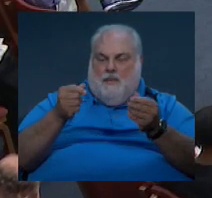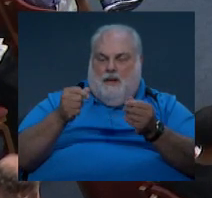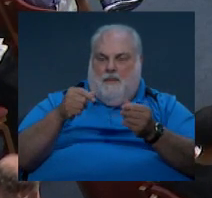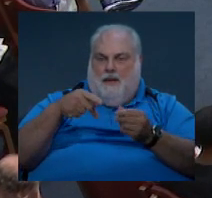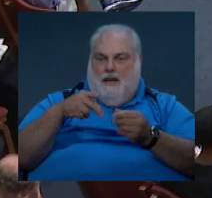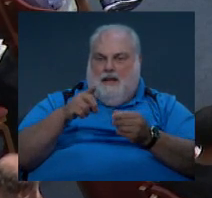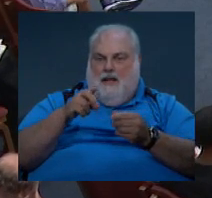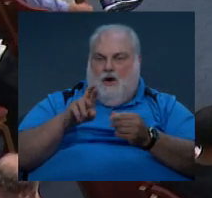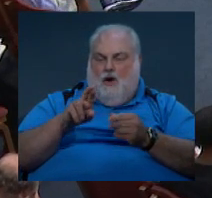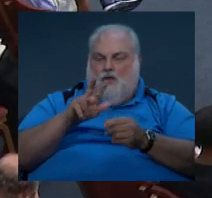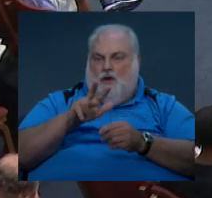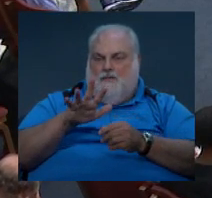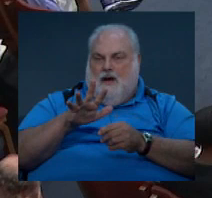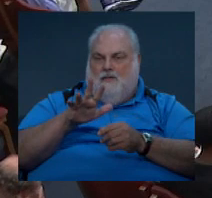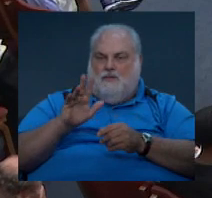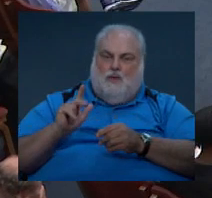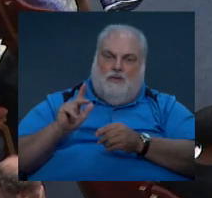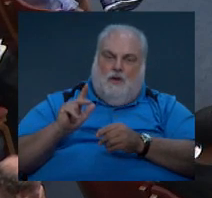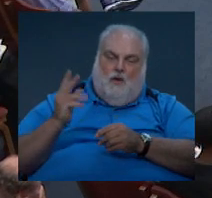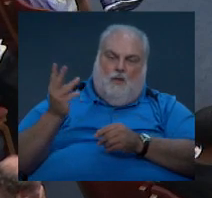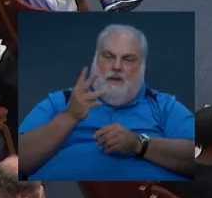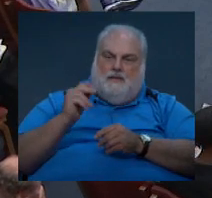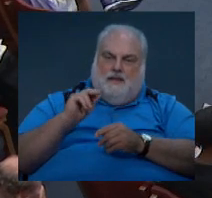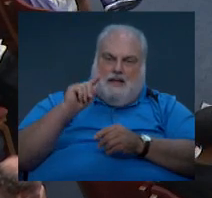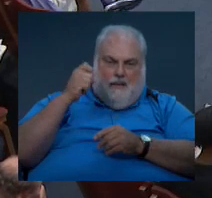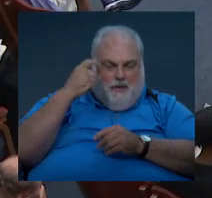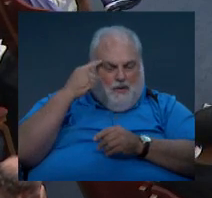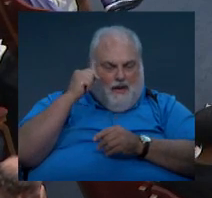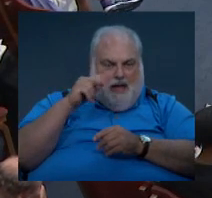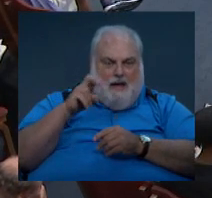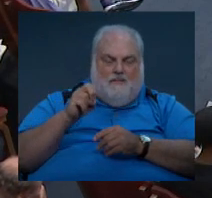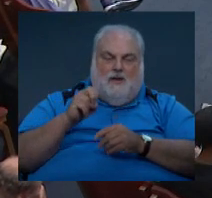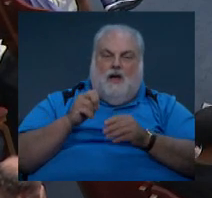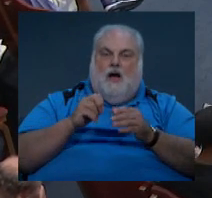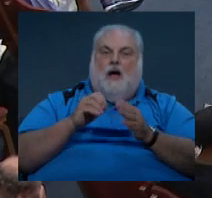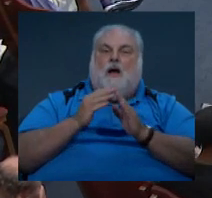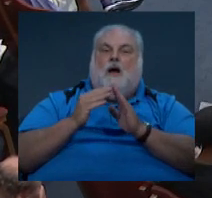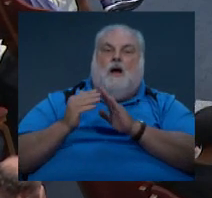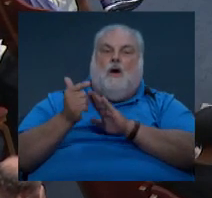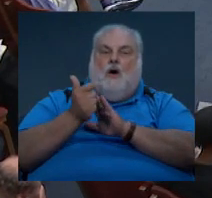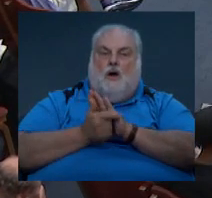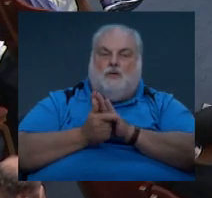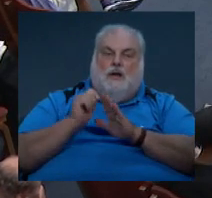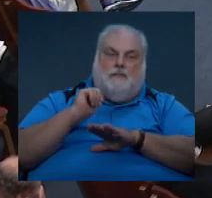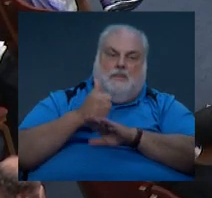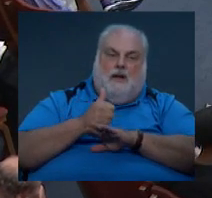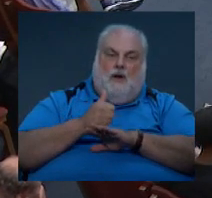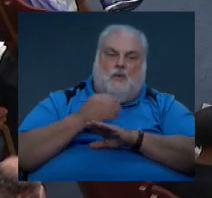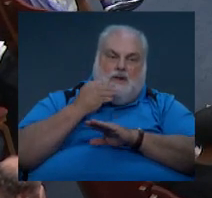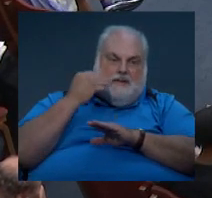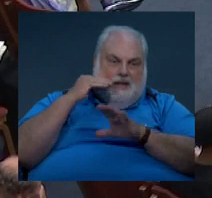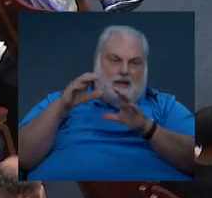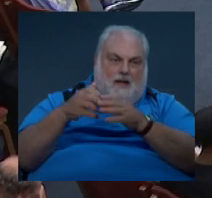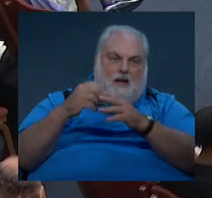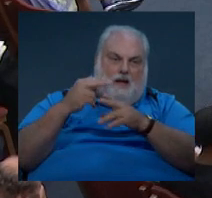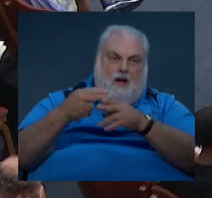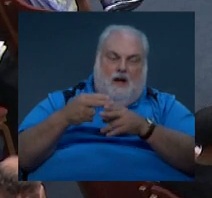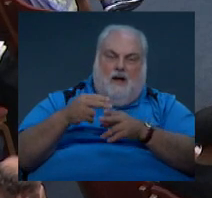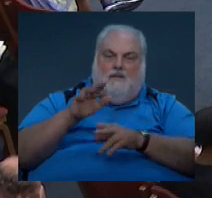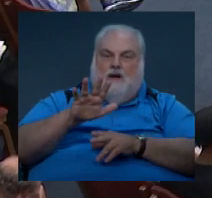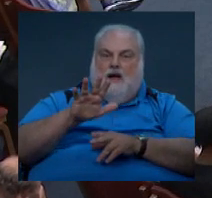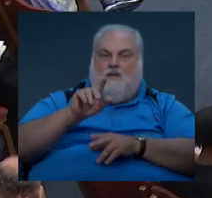PDR, located at 3523 West Capitol Avenue. An ordinance to approve a plan zoning development, establish a plan residential district